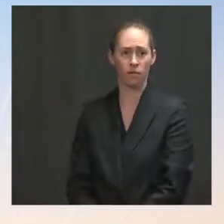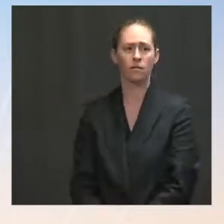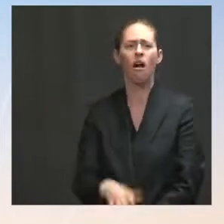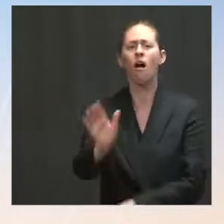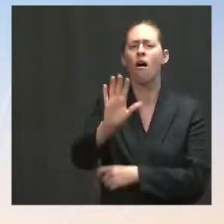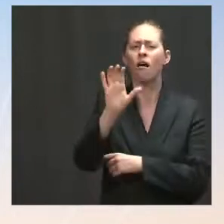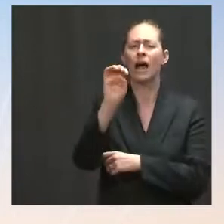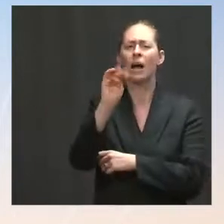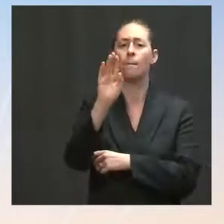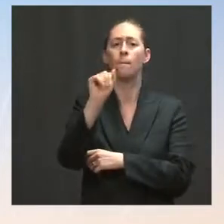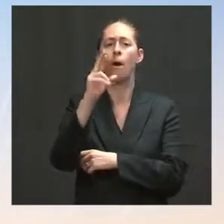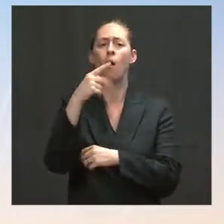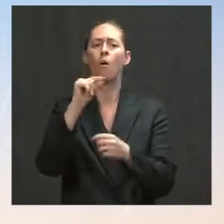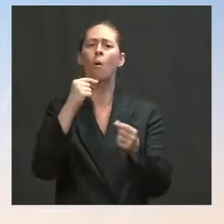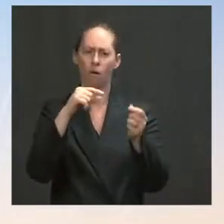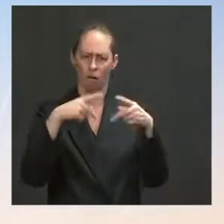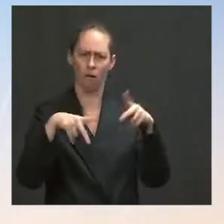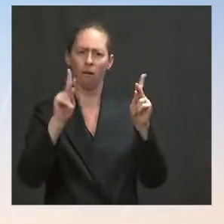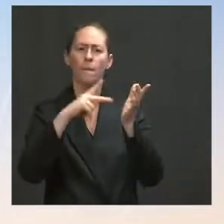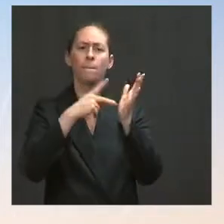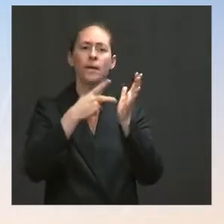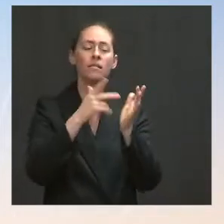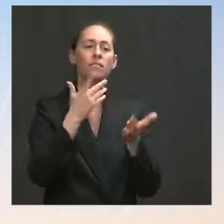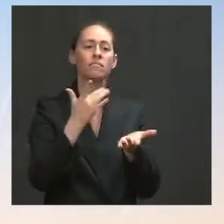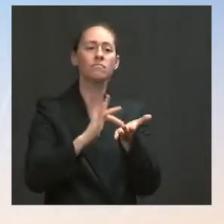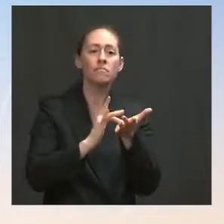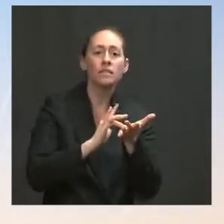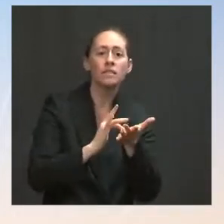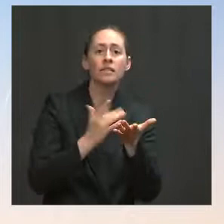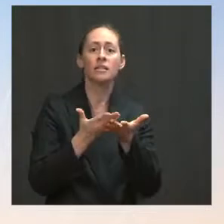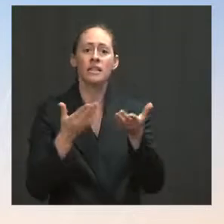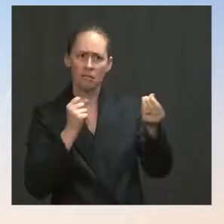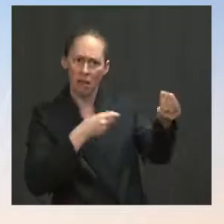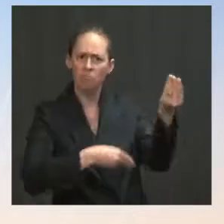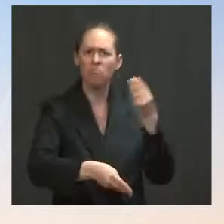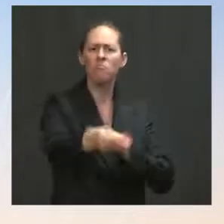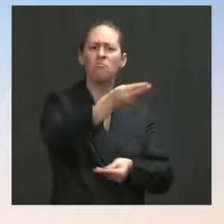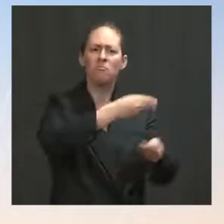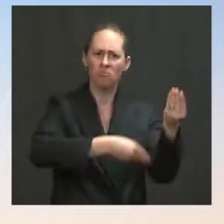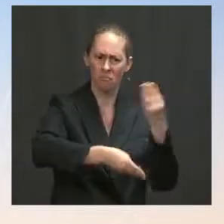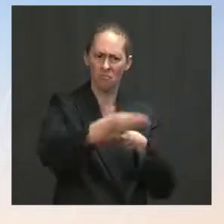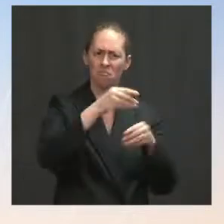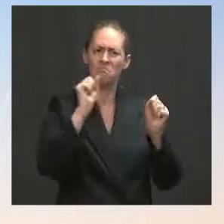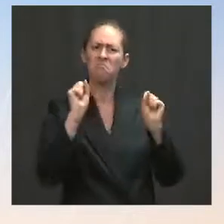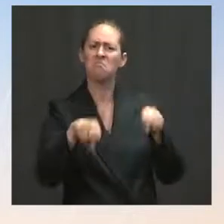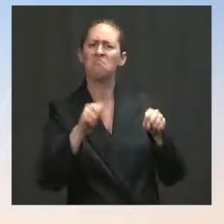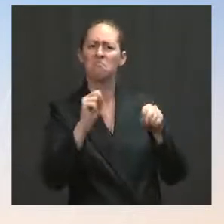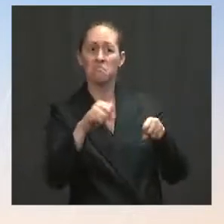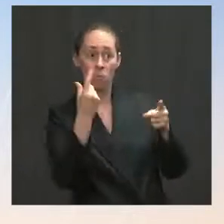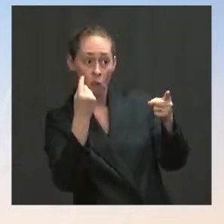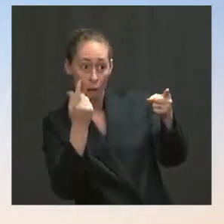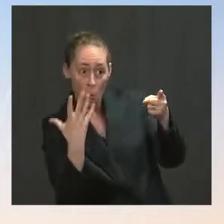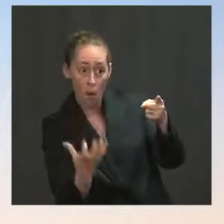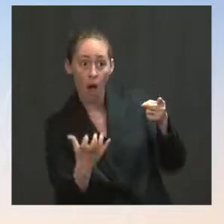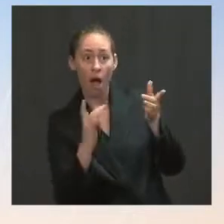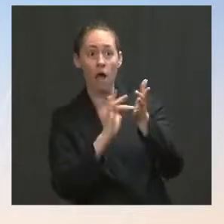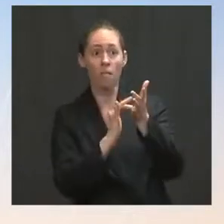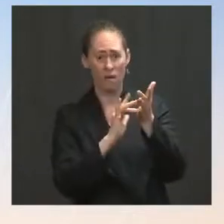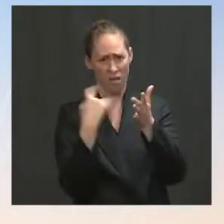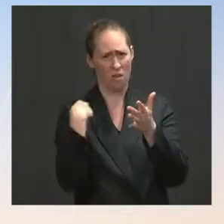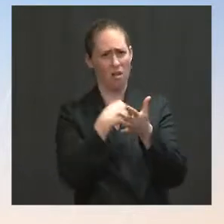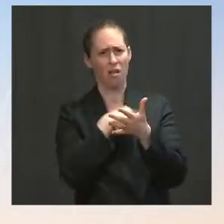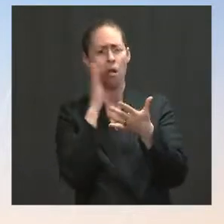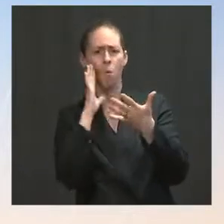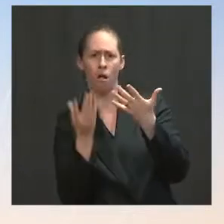reach Cuba. We expedite any request to export humanitarian or medical supplies to Cuba. That